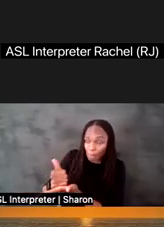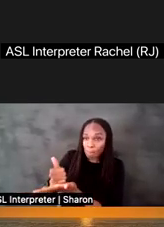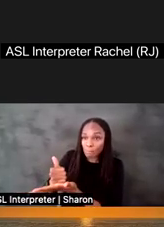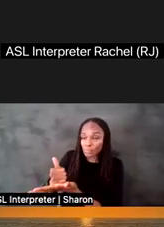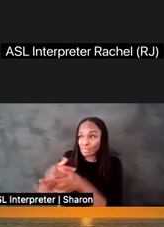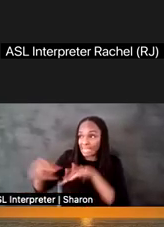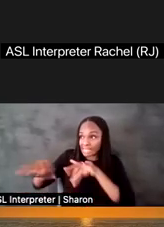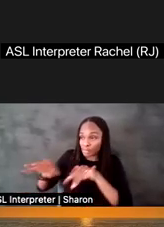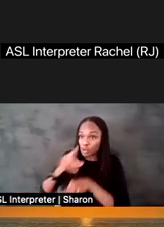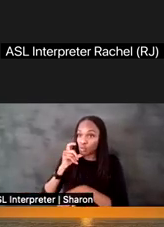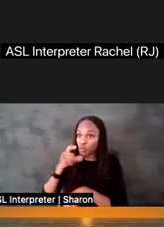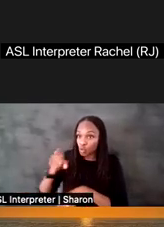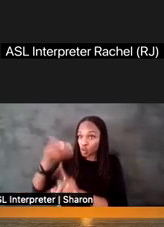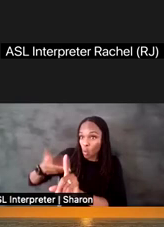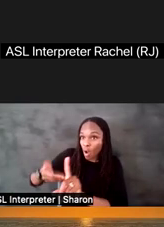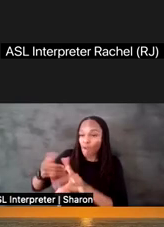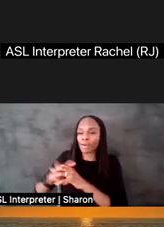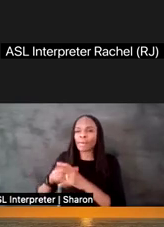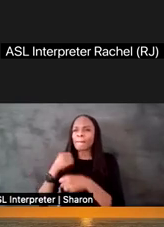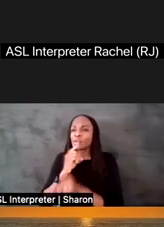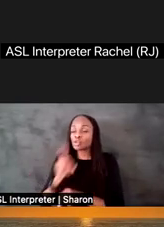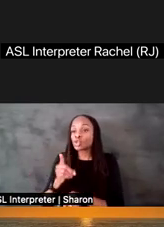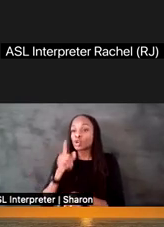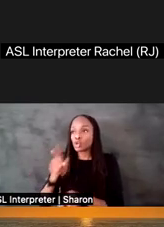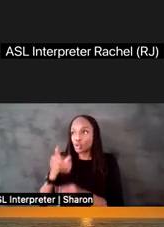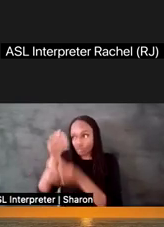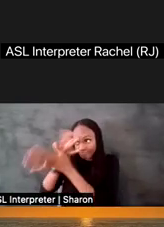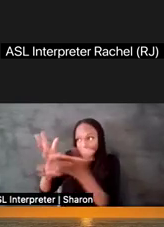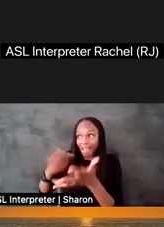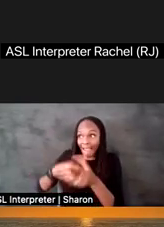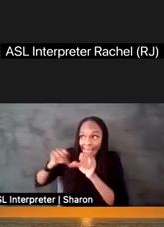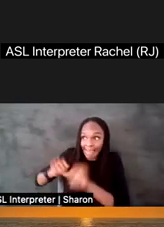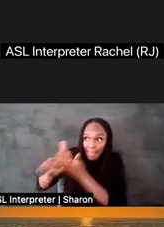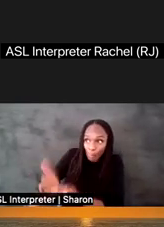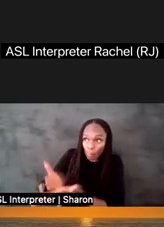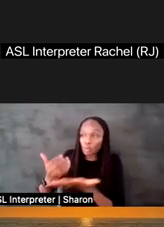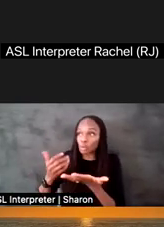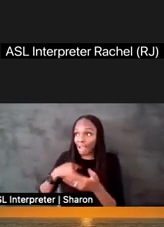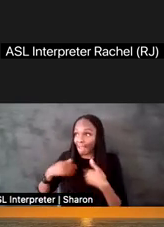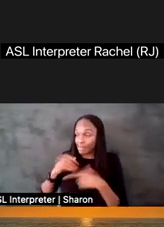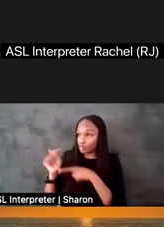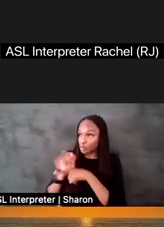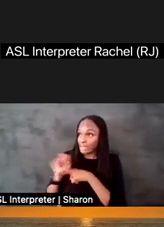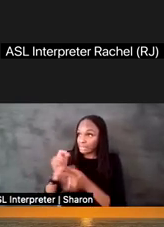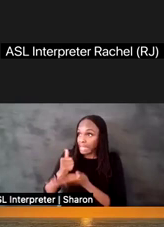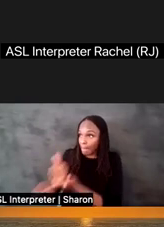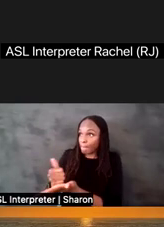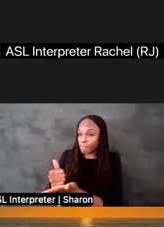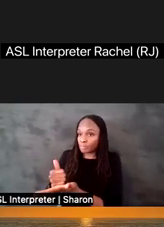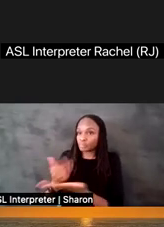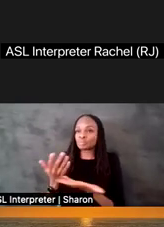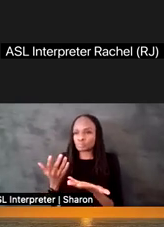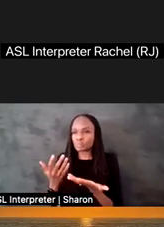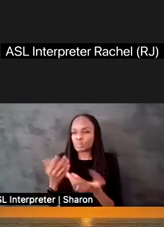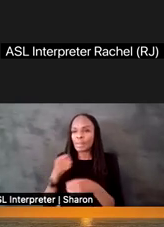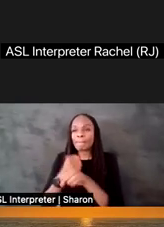you are, make sure that you're informing them that you can help them and that you are trained to help them.